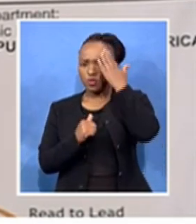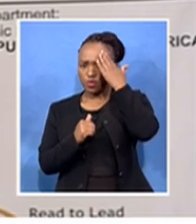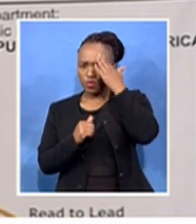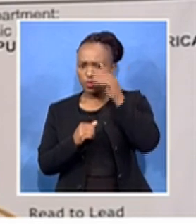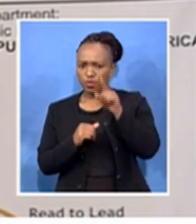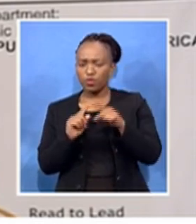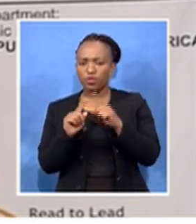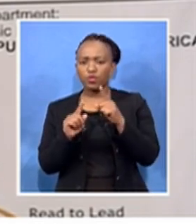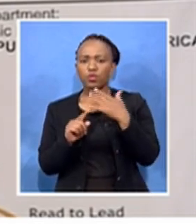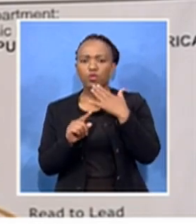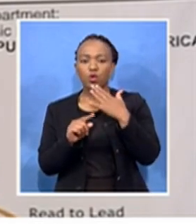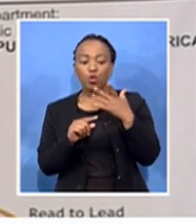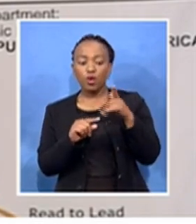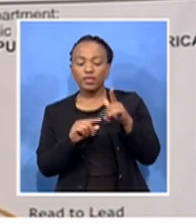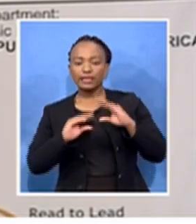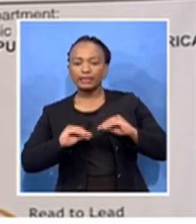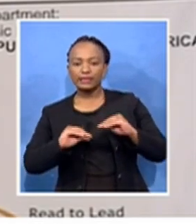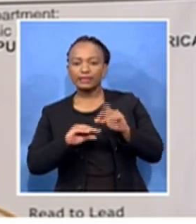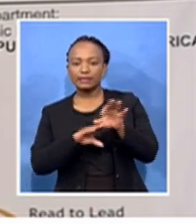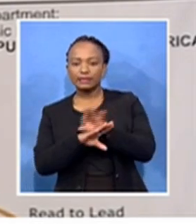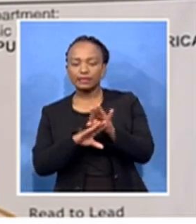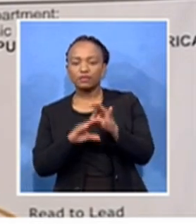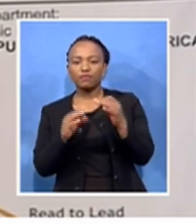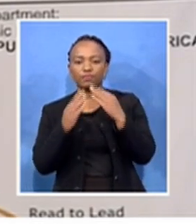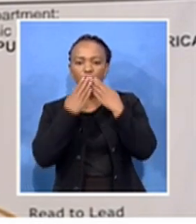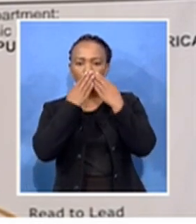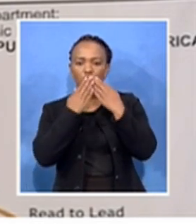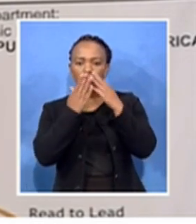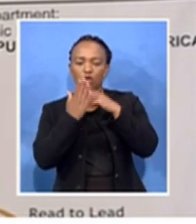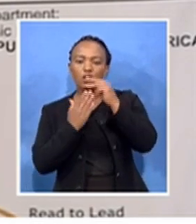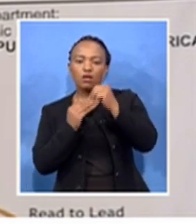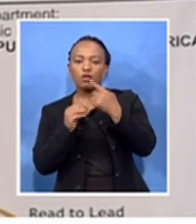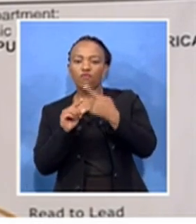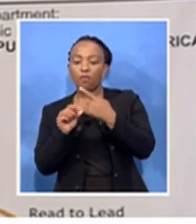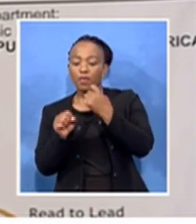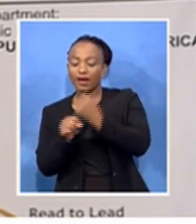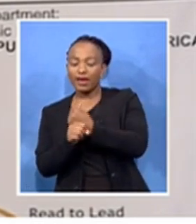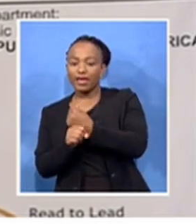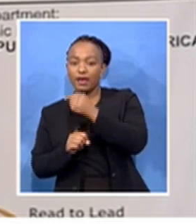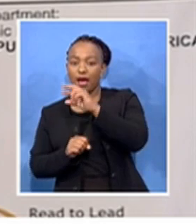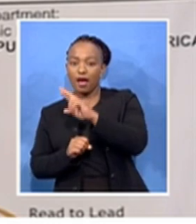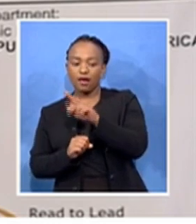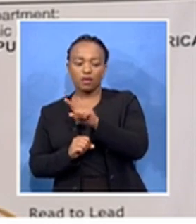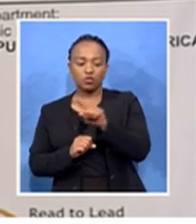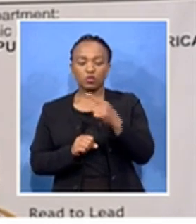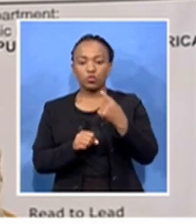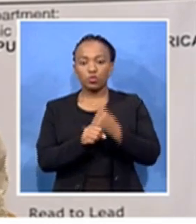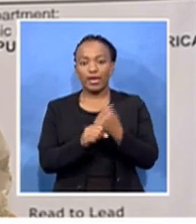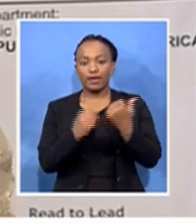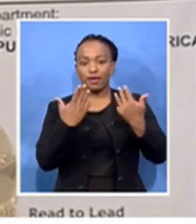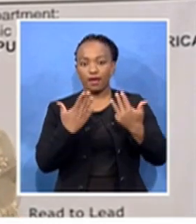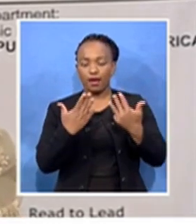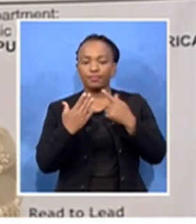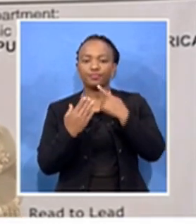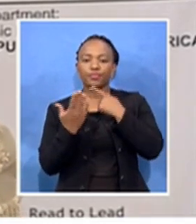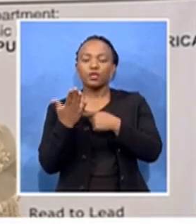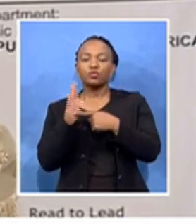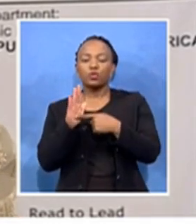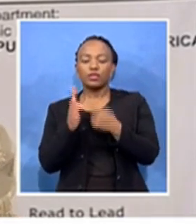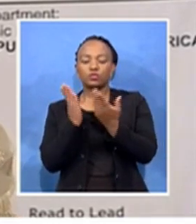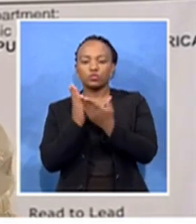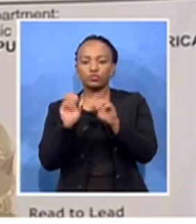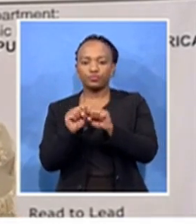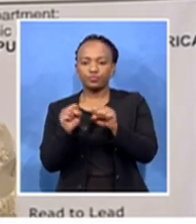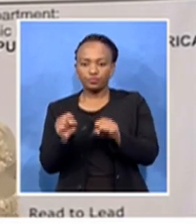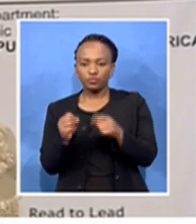curriculum from grade R to 9, and this curriculum will ensure that our schooling system produces learners with foundation for